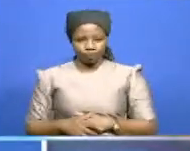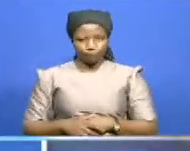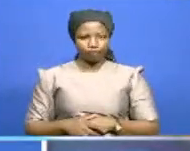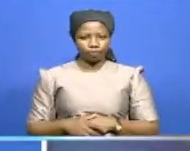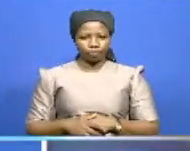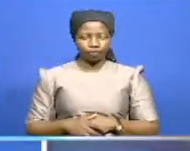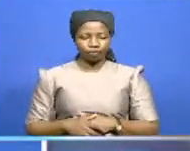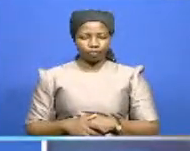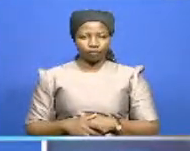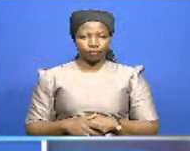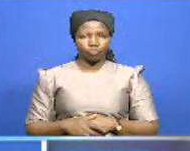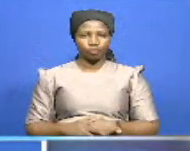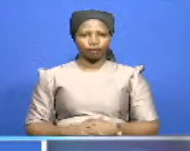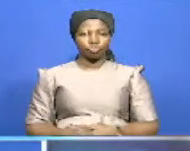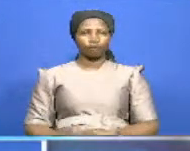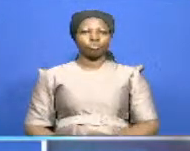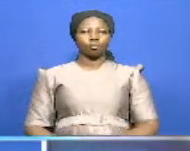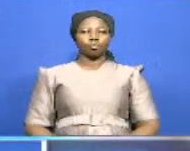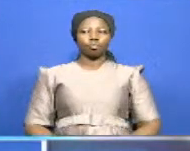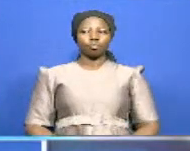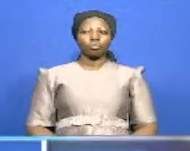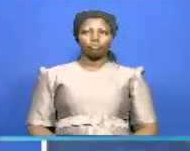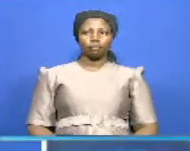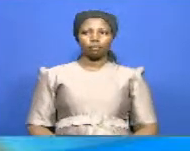Mchuma Odim, Channel 1.